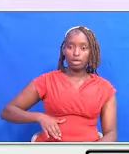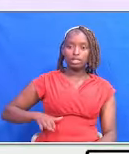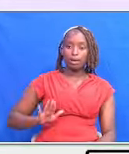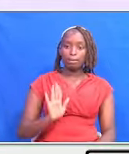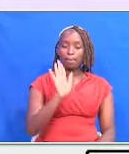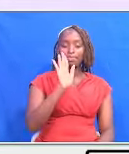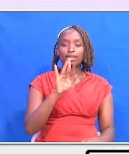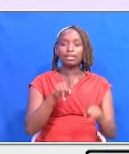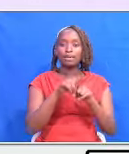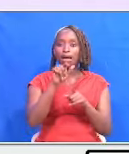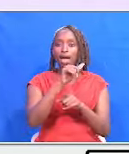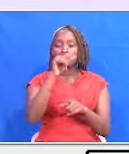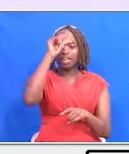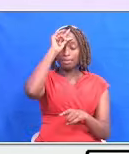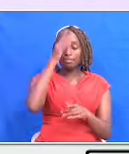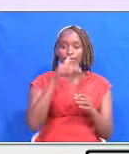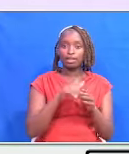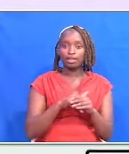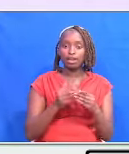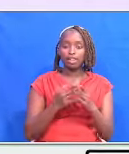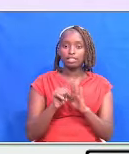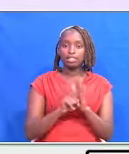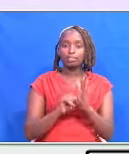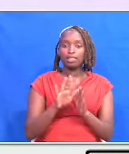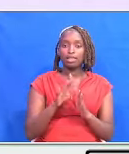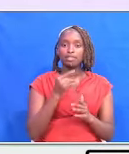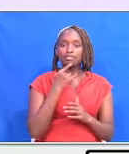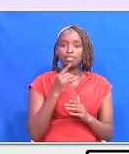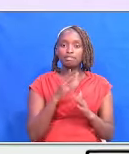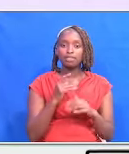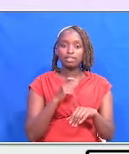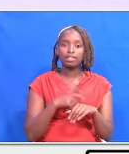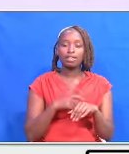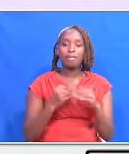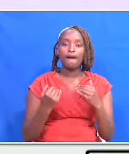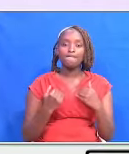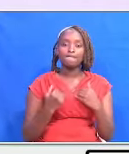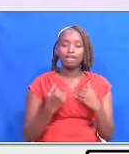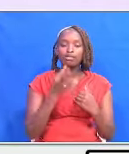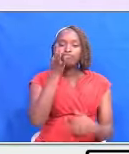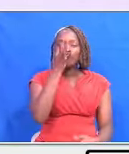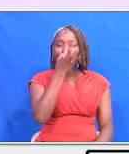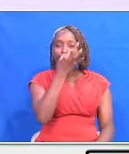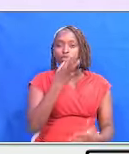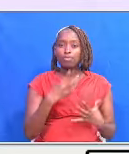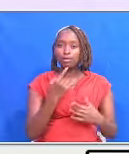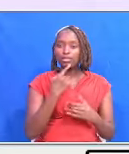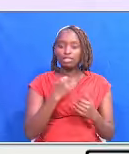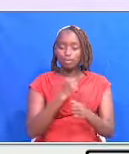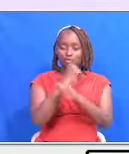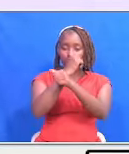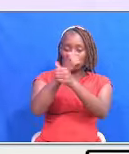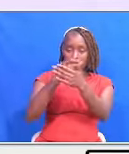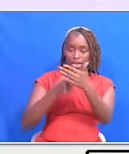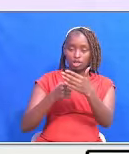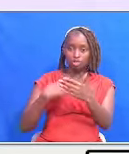this government and the leadership is keep on saying is that when Kibaki came in, we had people that to repay ushuru to jitegeme, so people